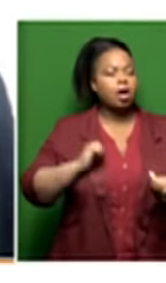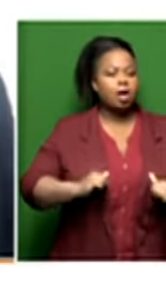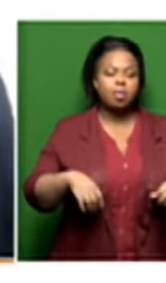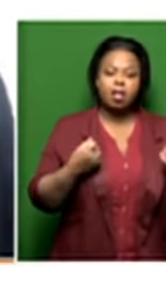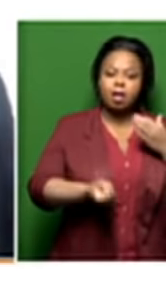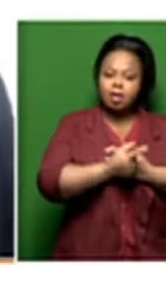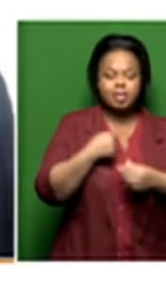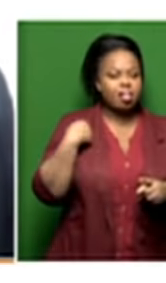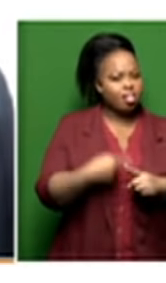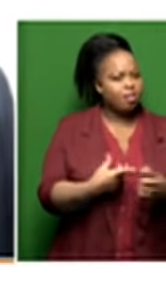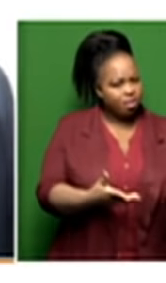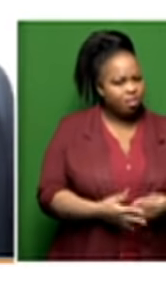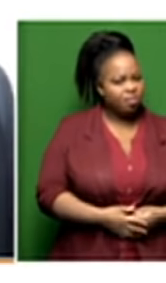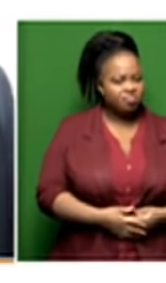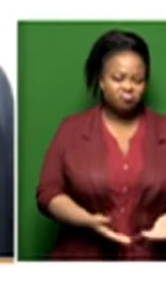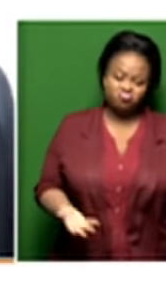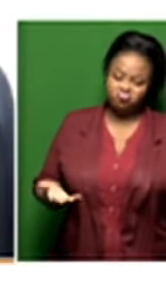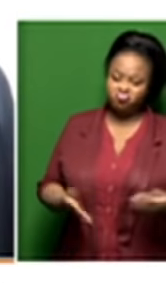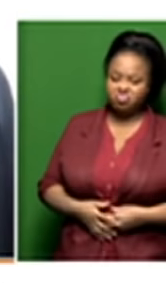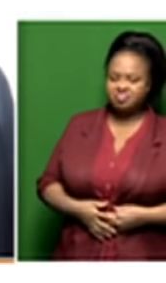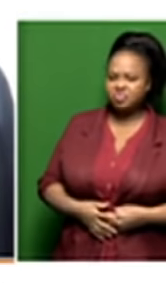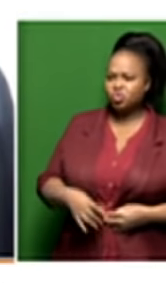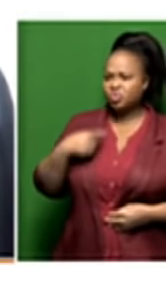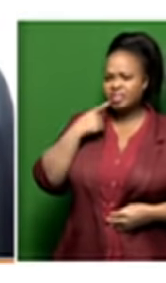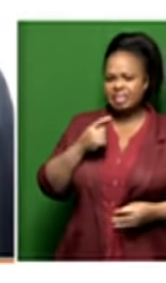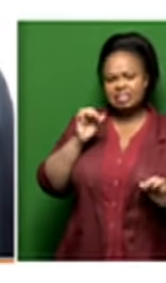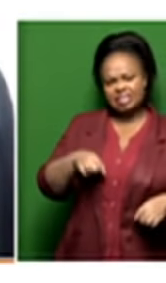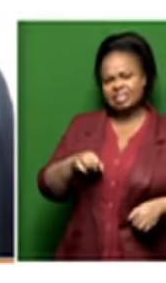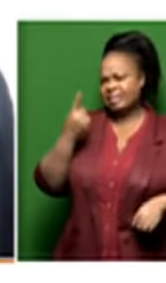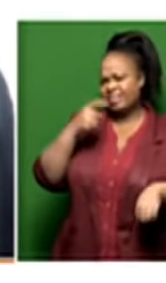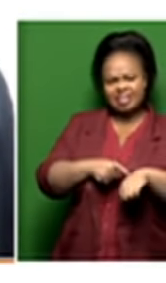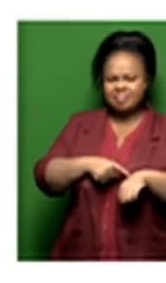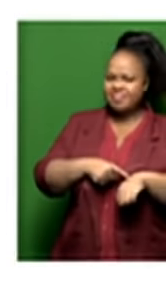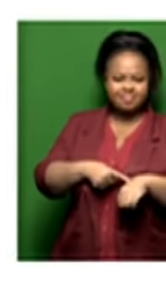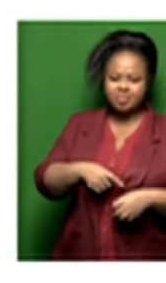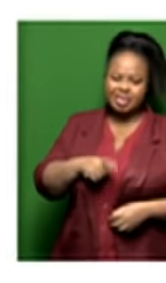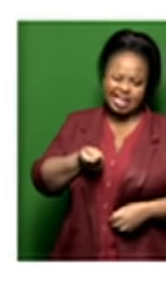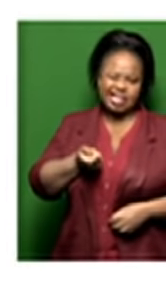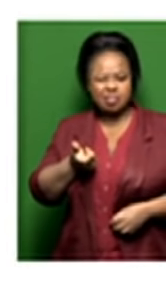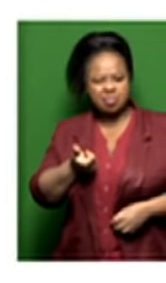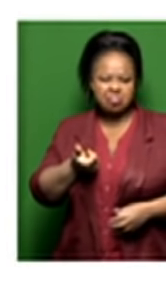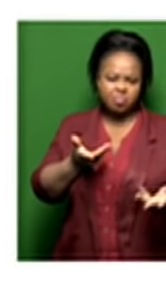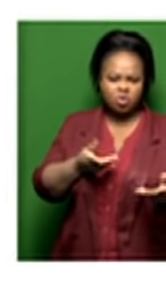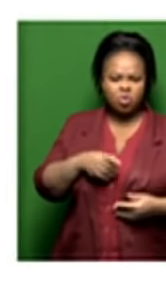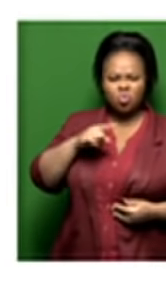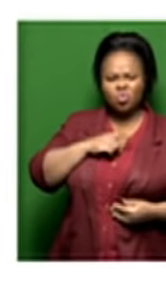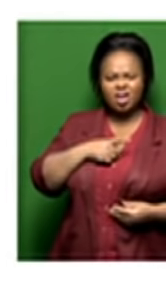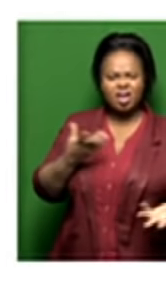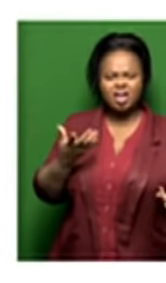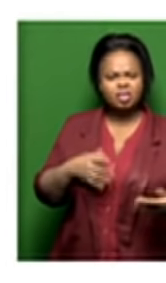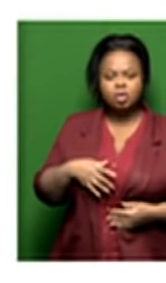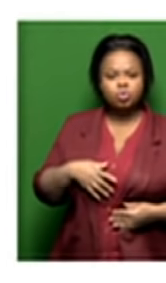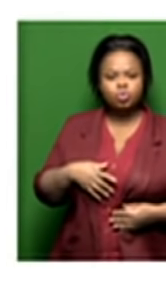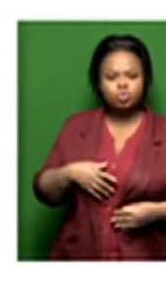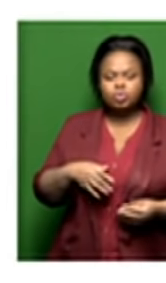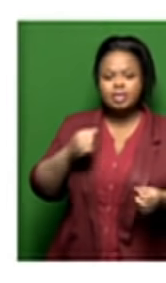all. I mean, Sakina, even saying it's unprecedented, one can say slightly is an understatement. I mean, one